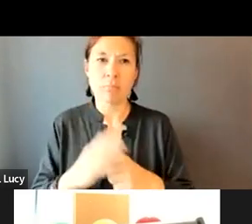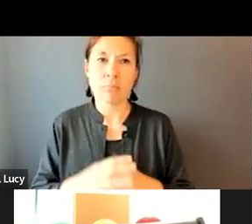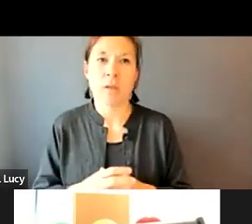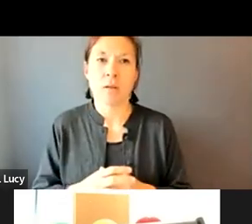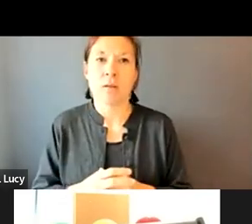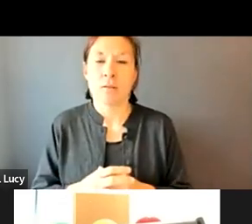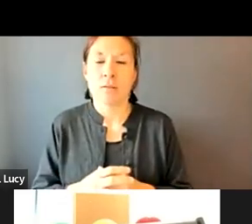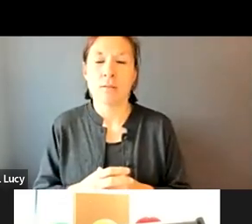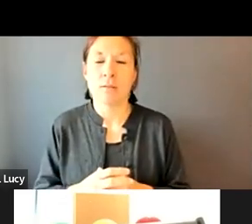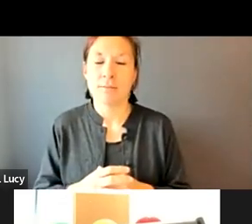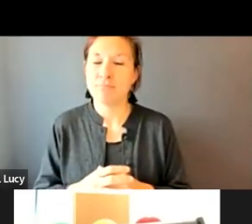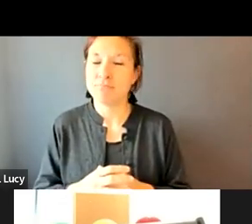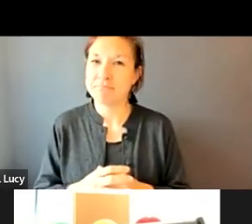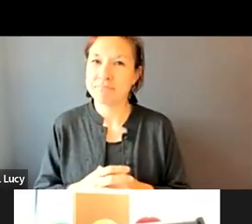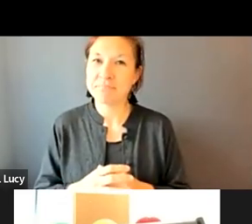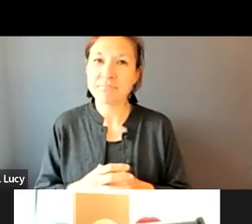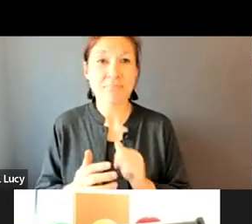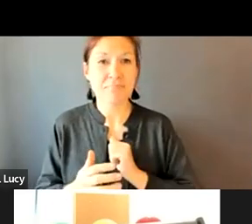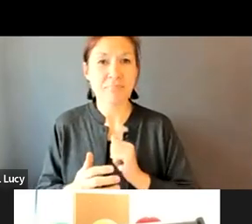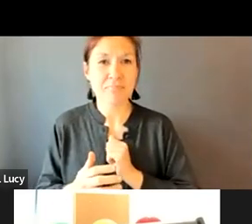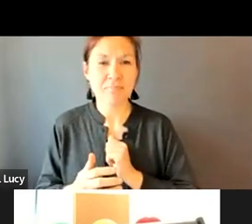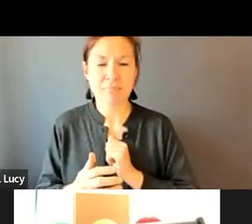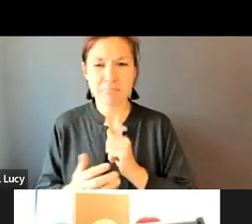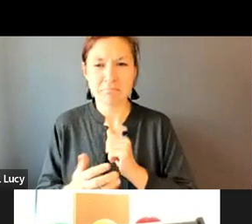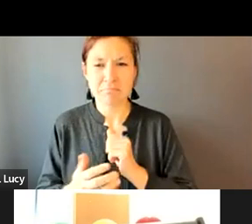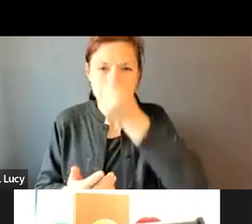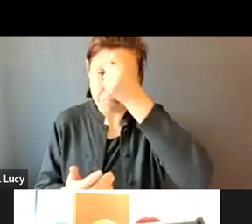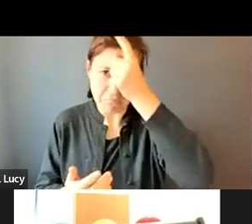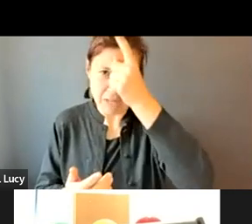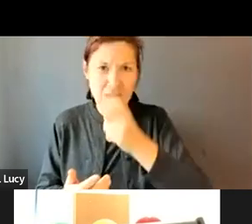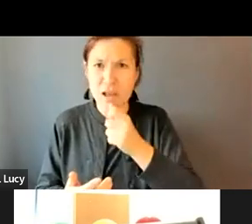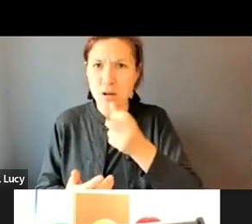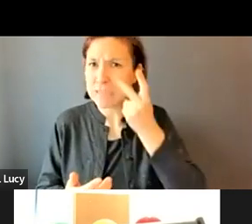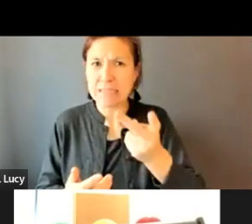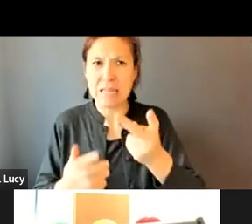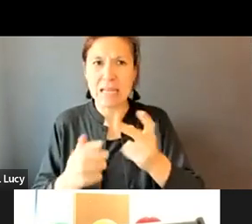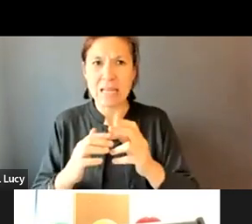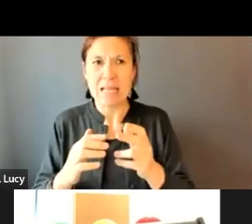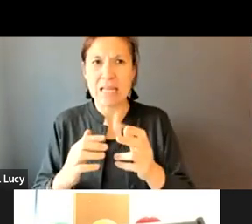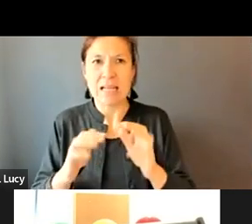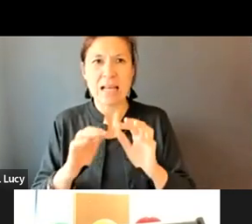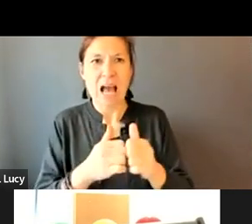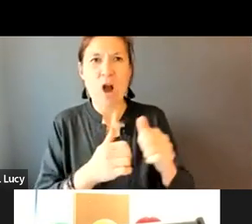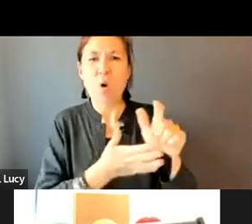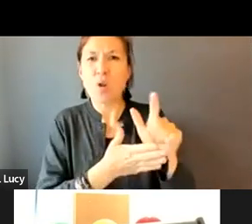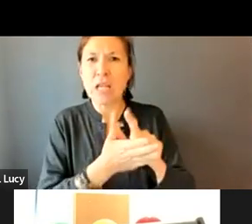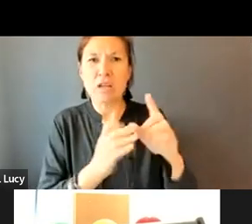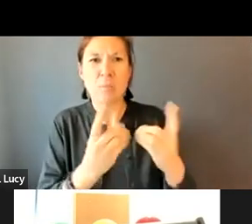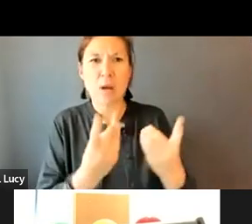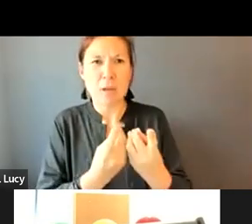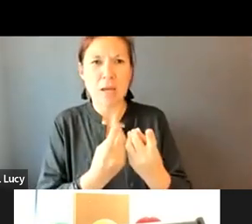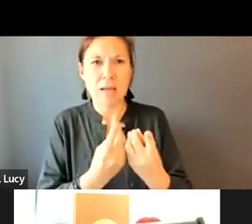failed to I just failed to see how the legal department cannot